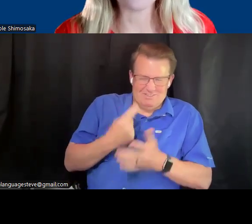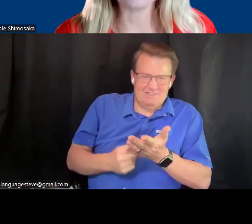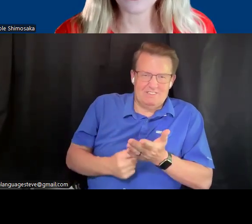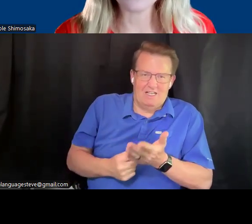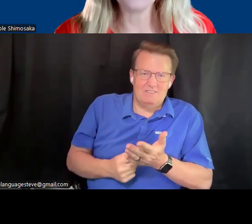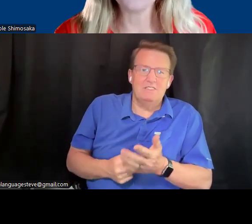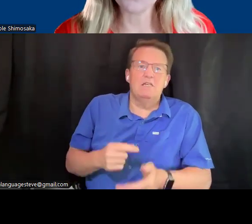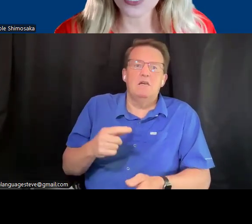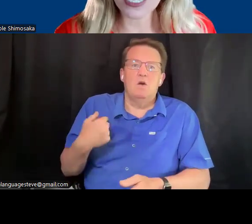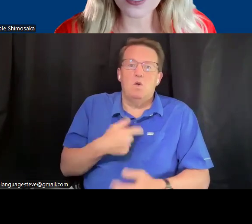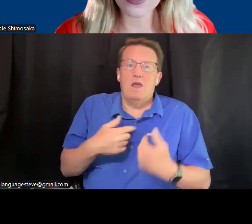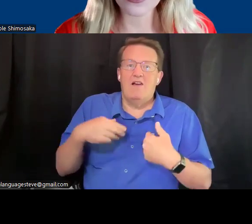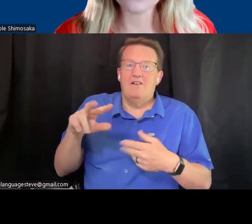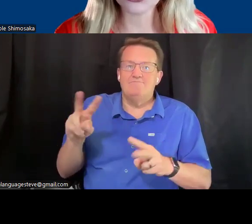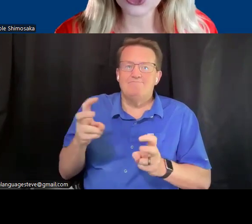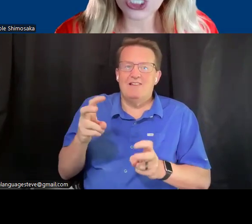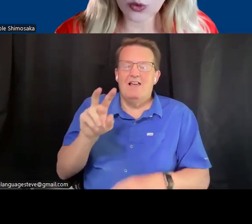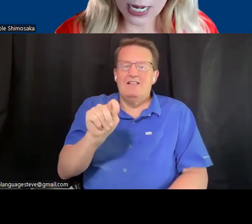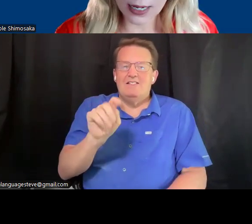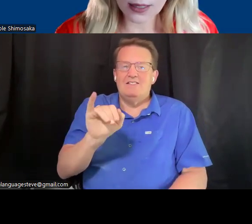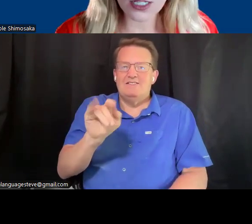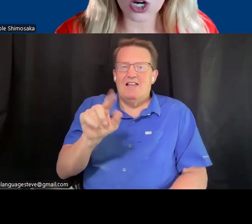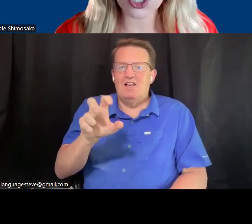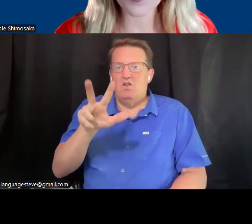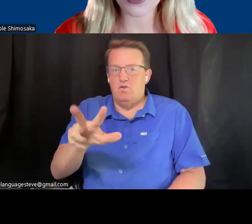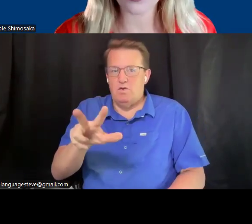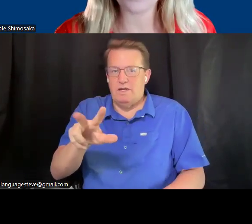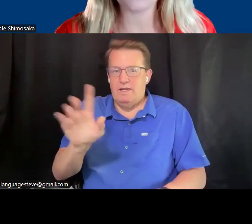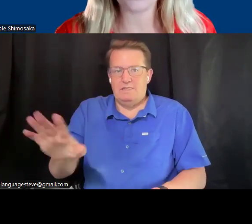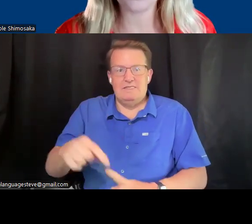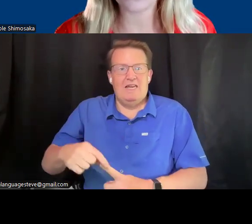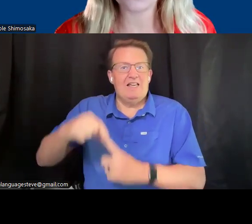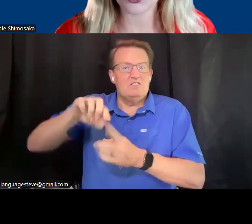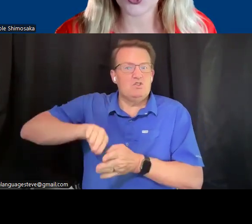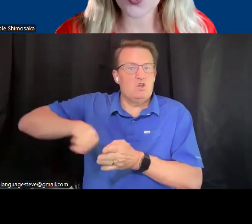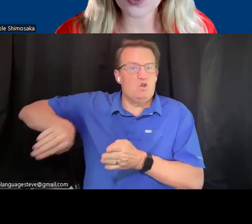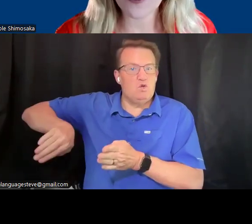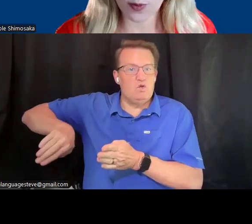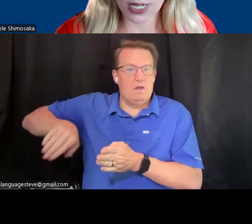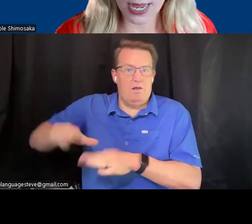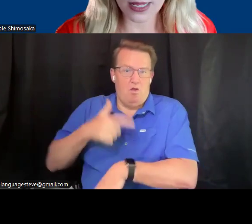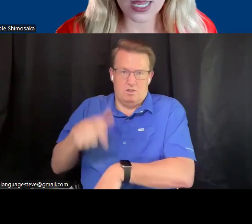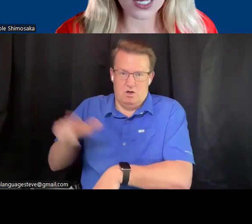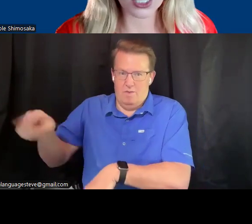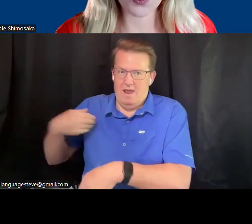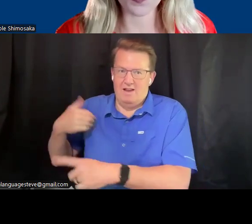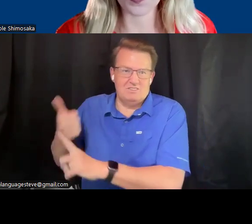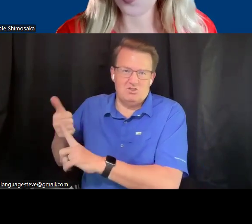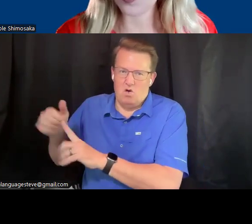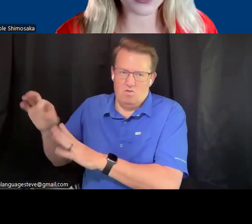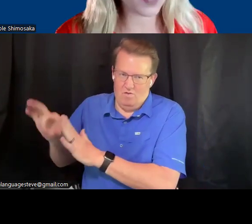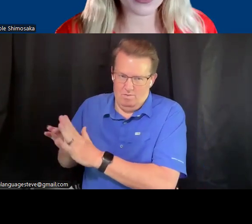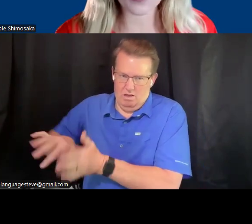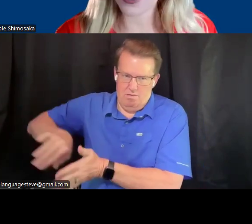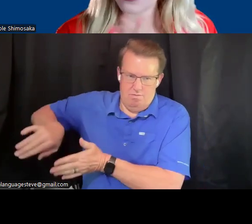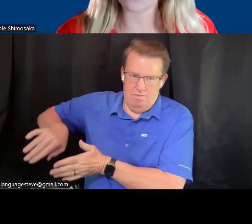have Title III excluding the long-term care ombudsman, which has its own formula. So we would